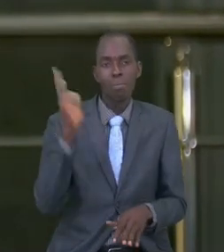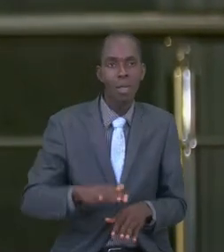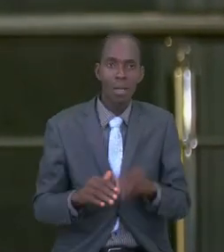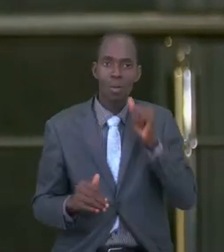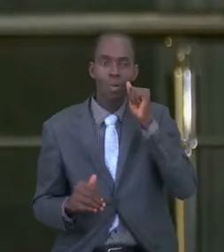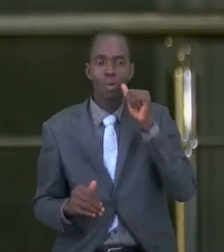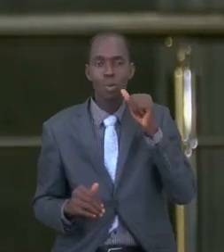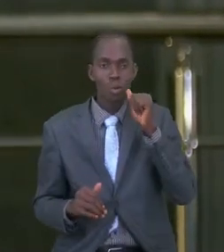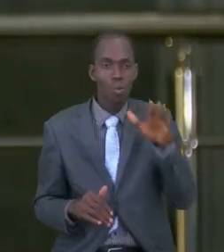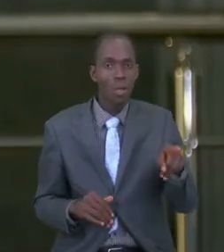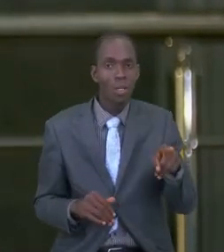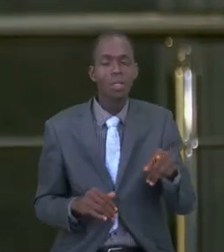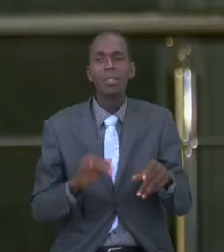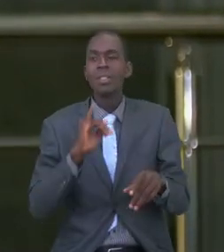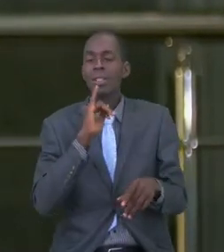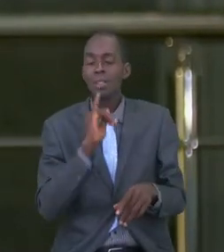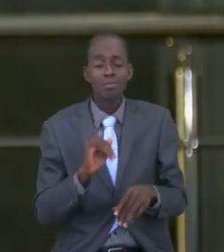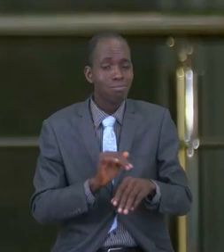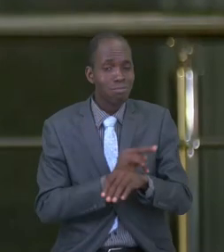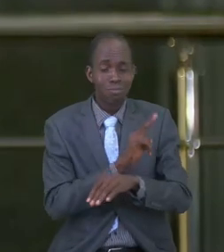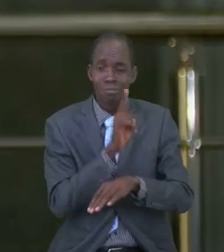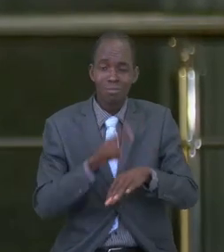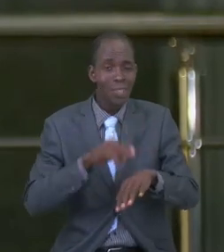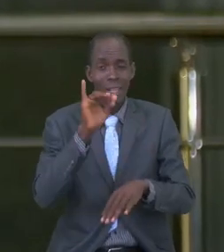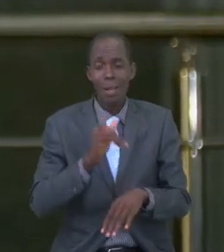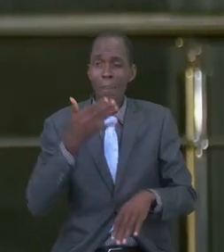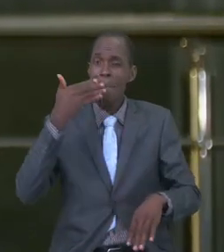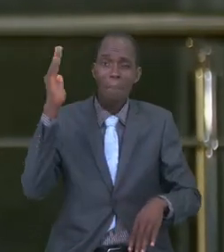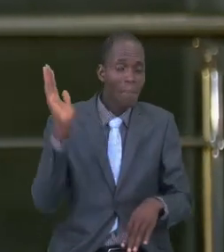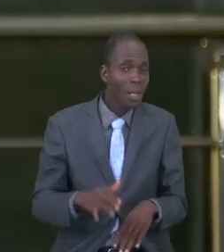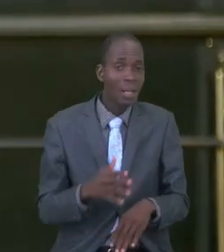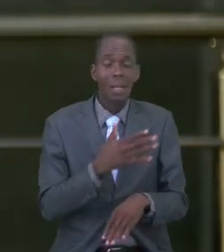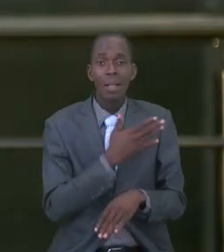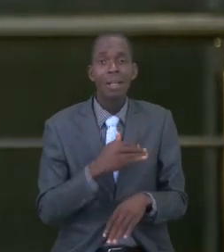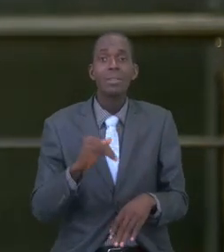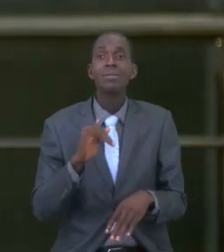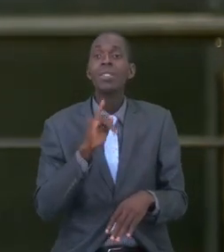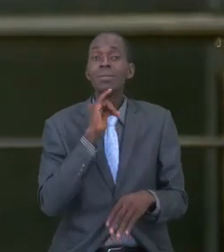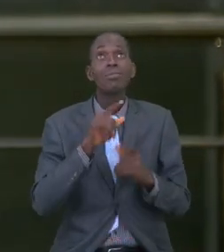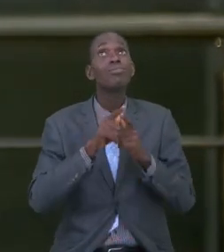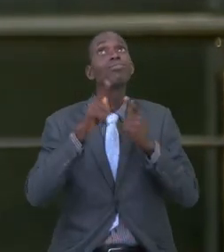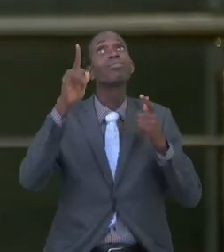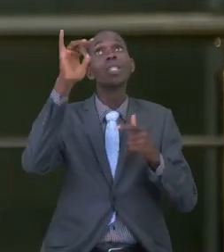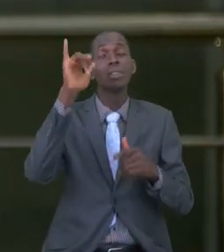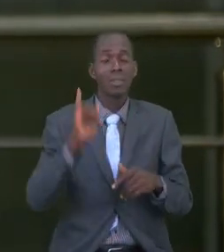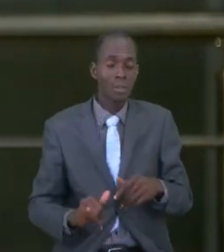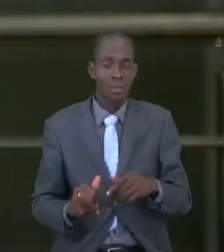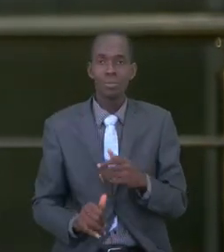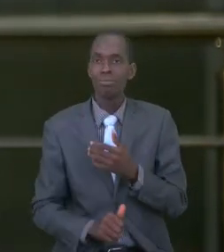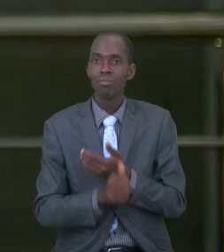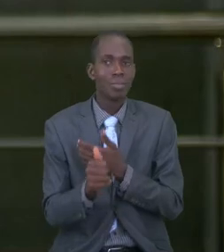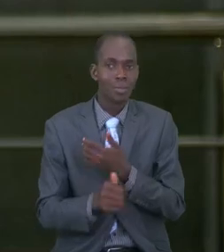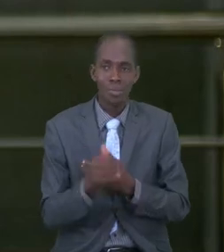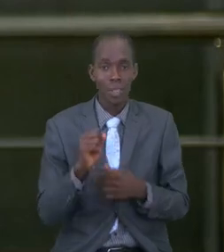She is naturally bad and she is supernaturally terrible. I will not give